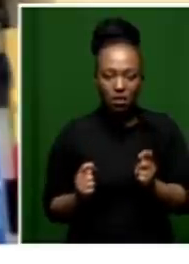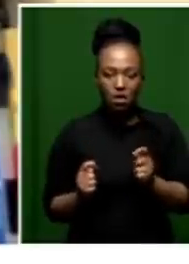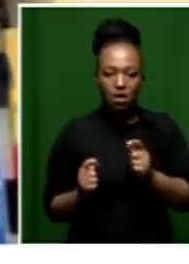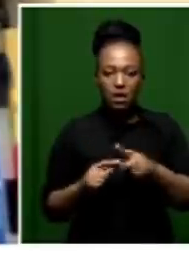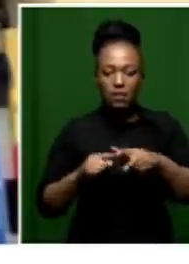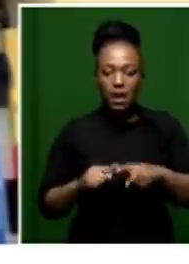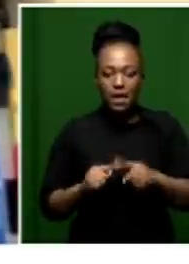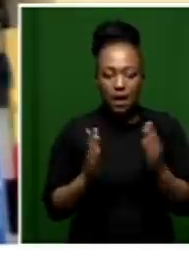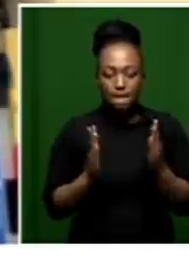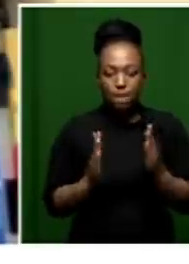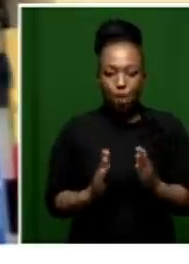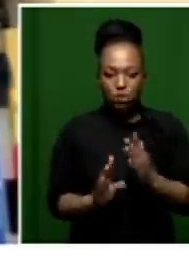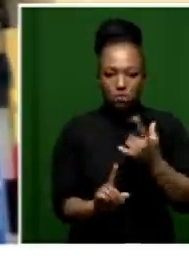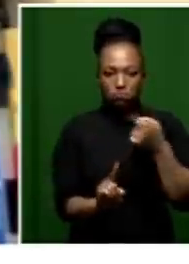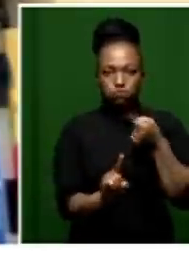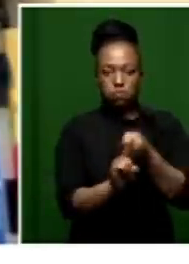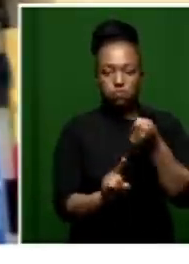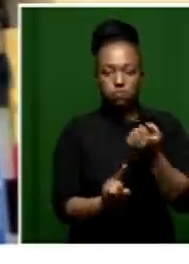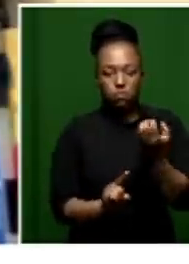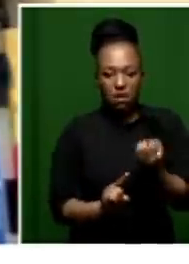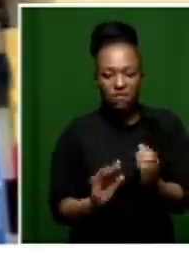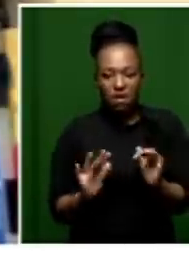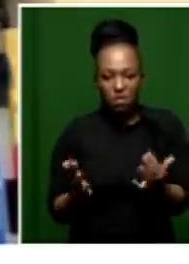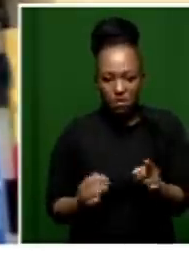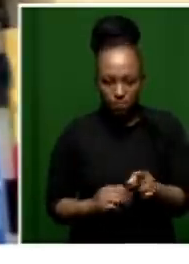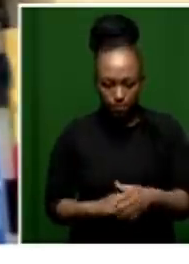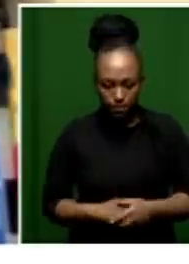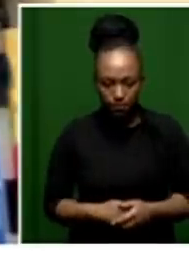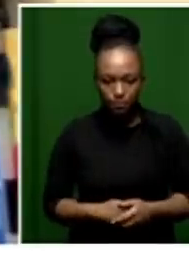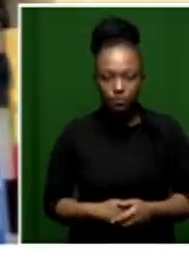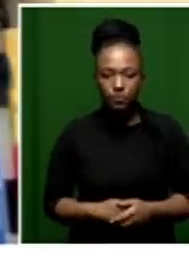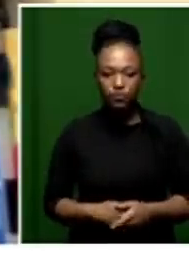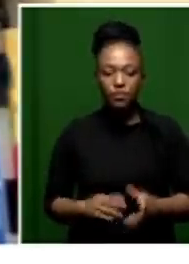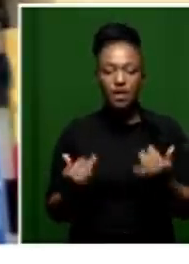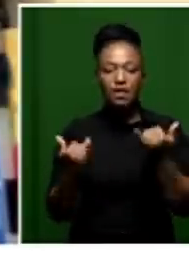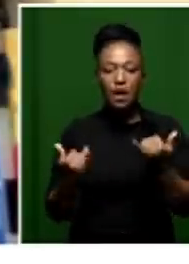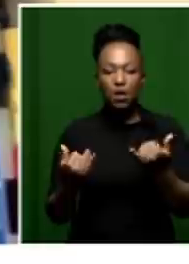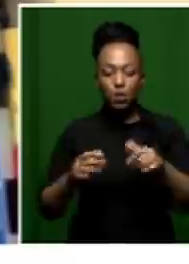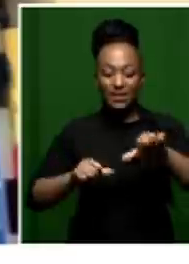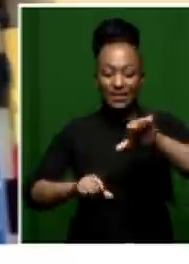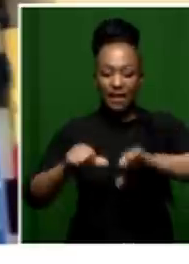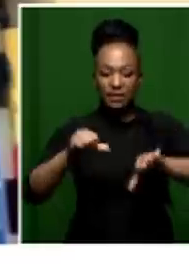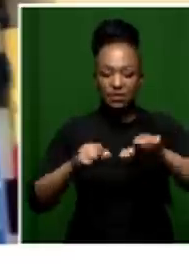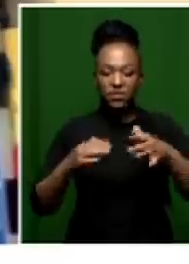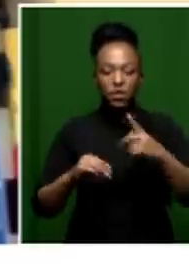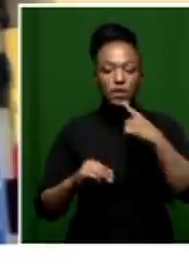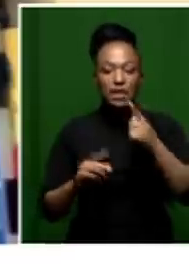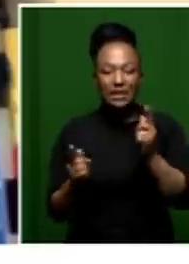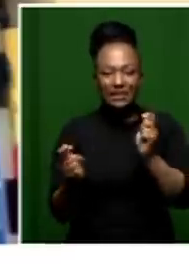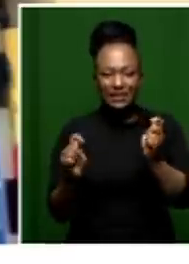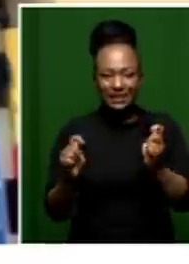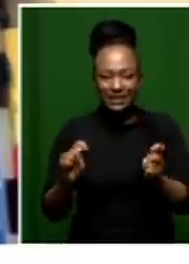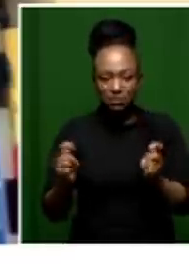by the immune systems or therapies. Yeah. At the moment, we have signs that there is some of that mutations,